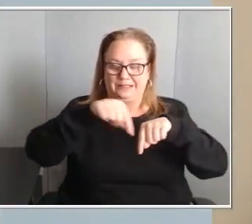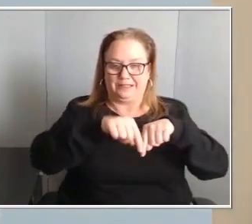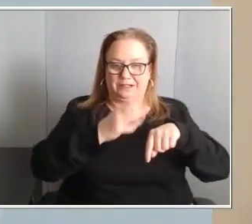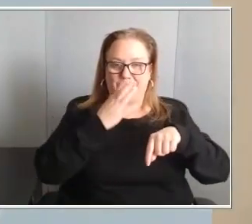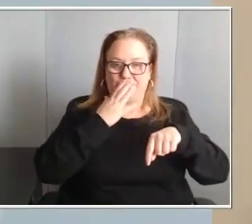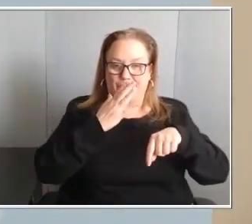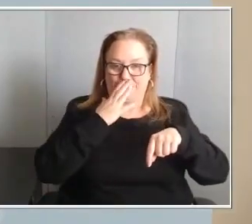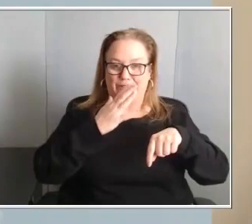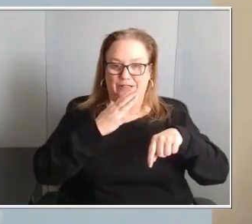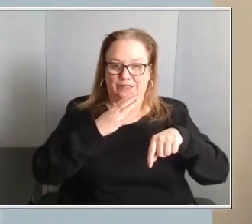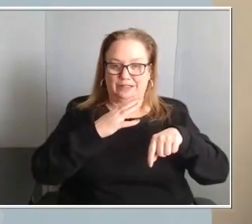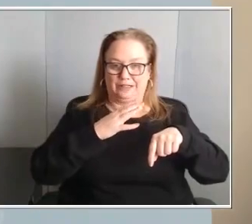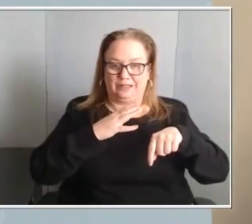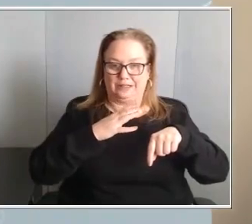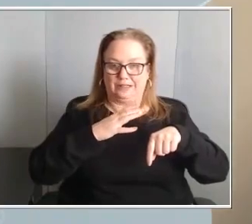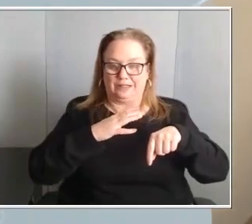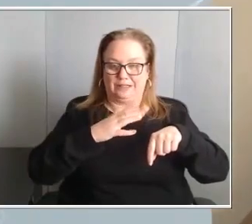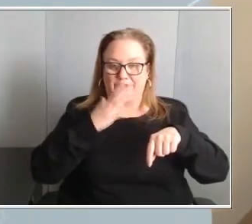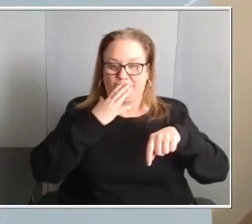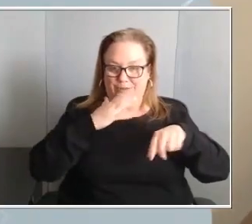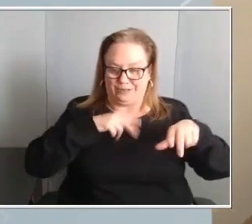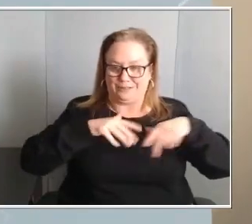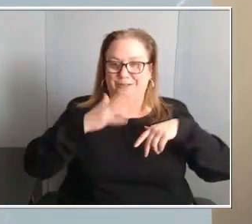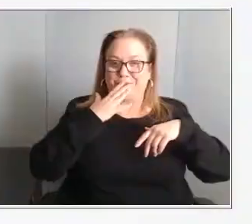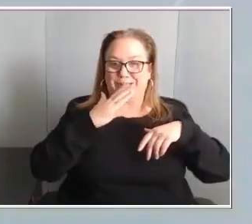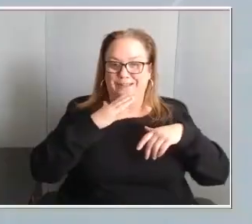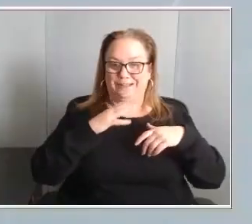good. Good, yeah, that's all you.